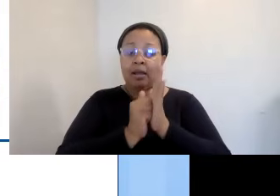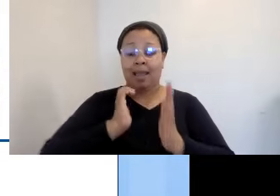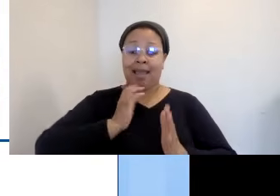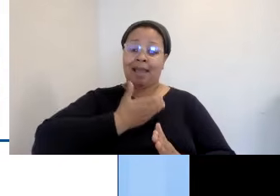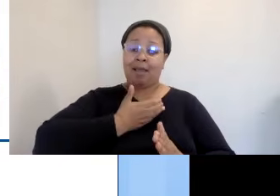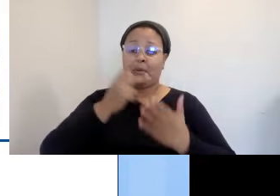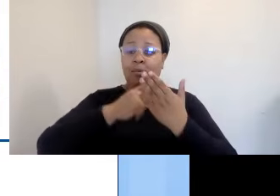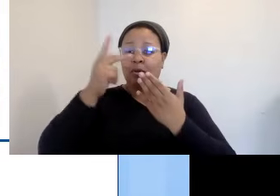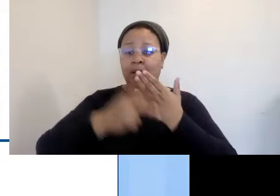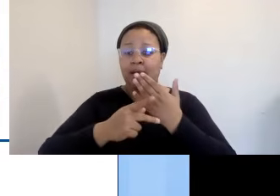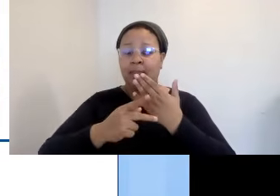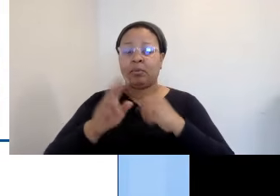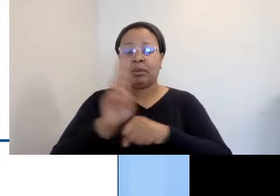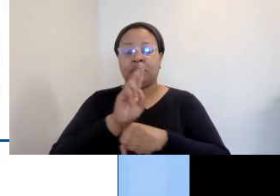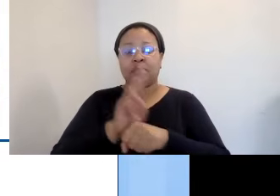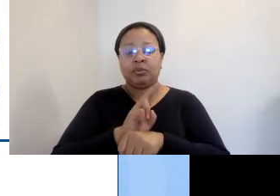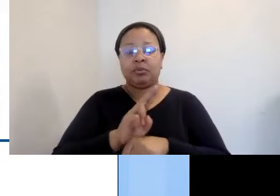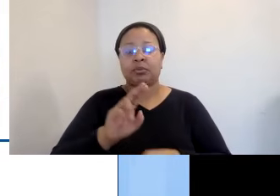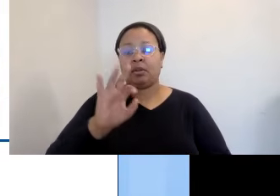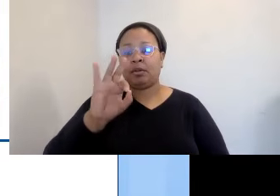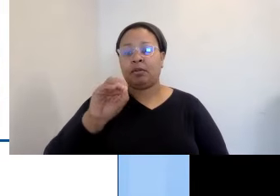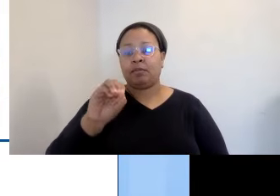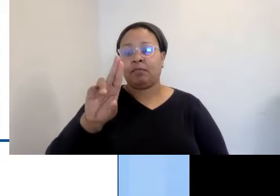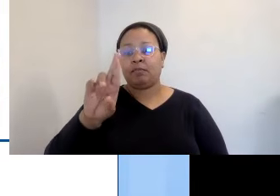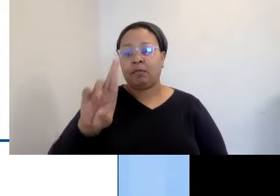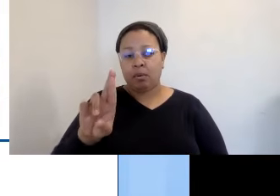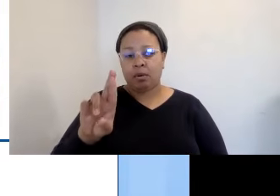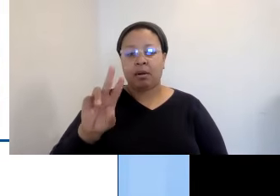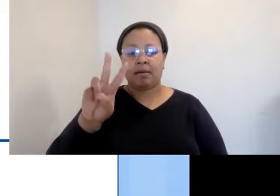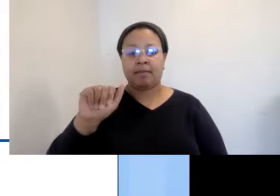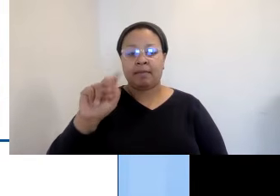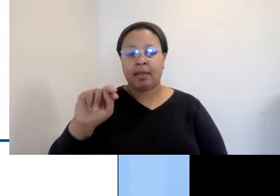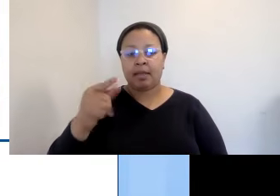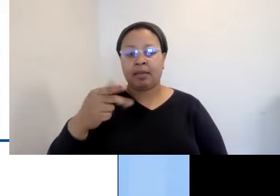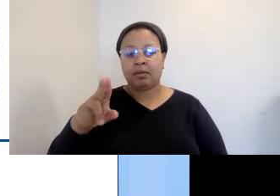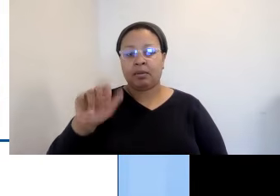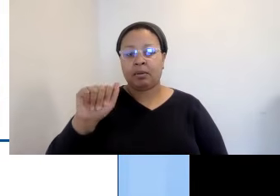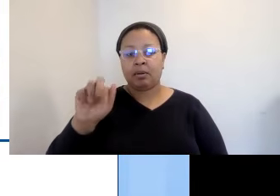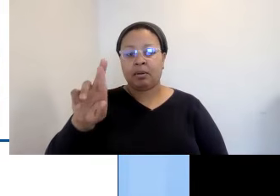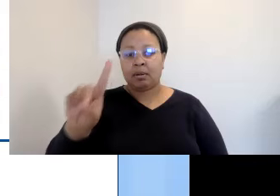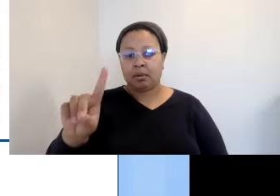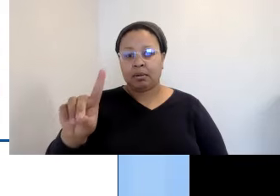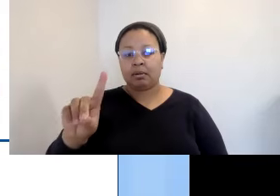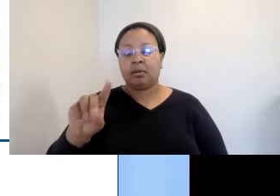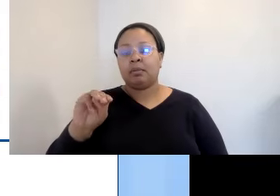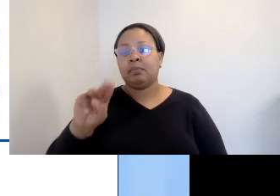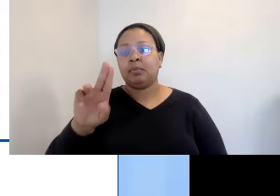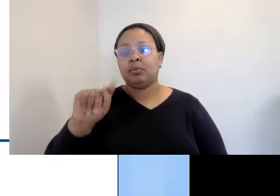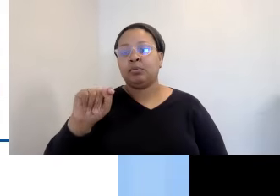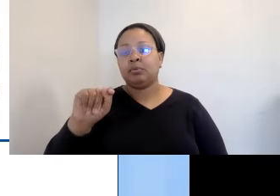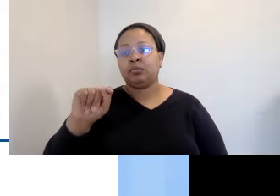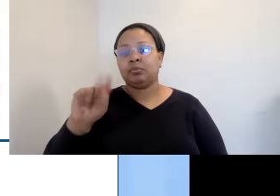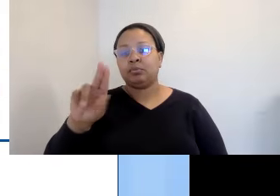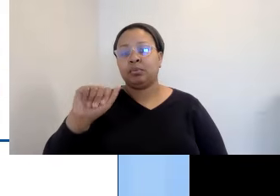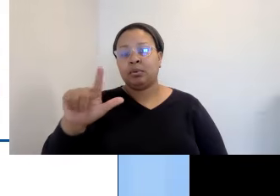we have 4 Vanguard mutual funds that range from aggressive to conservative. And then we have the typical 1